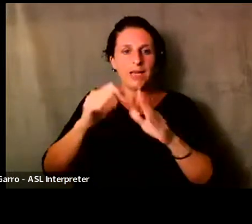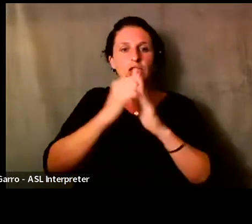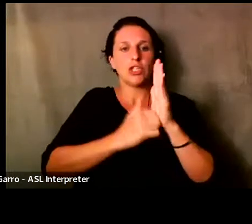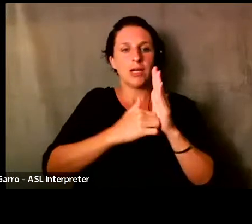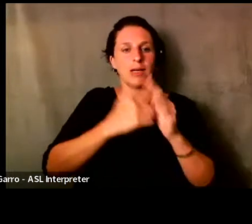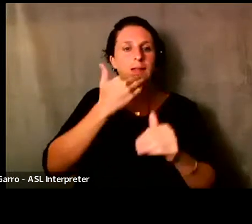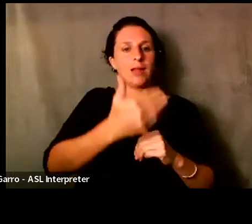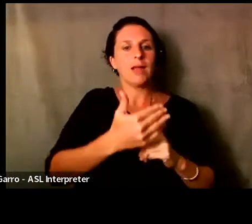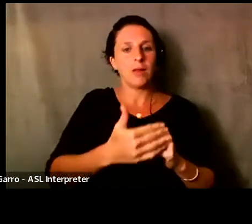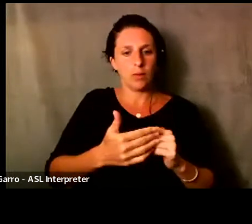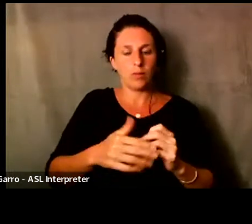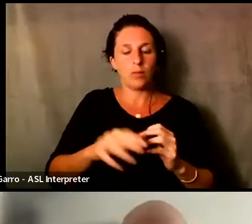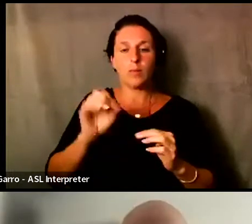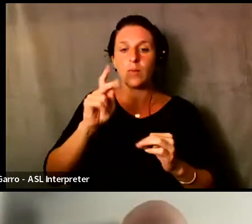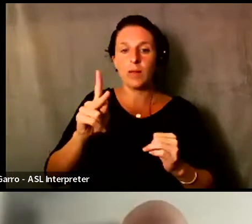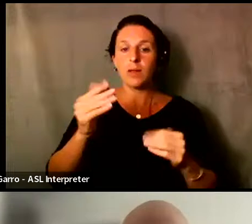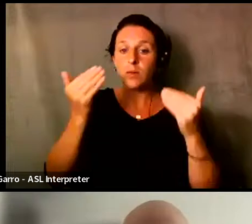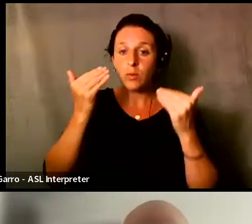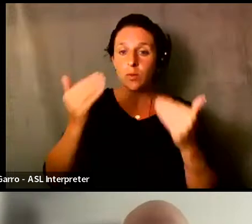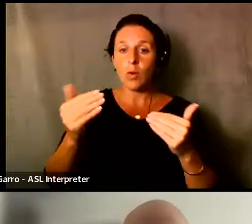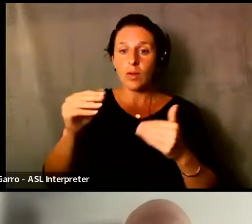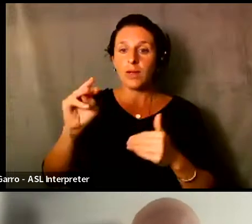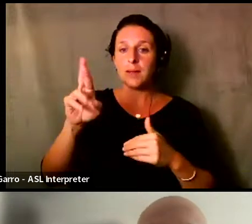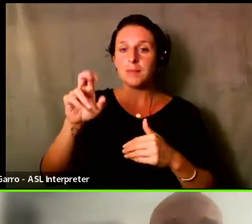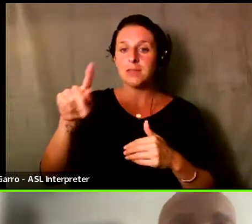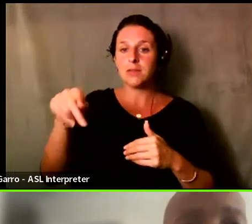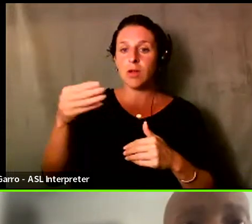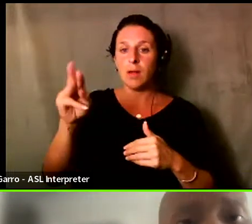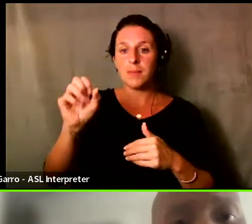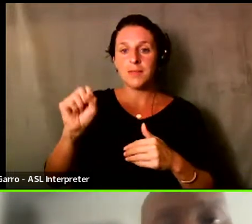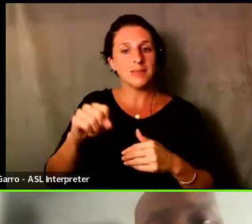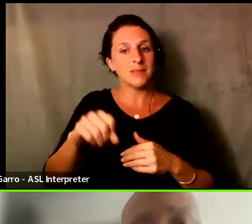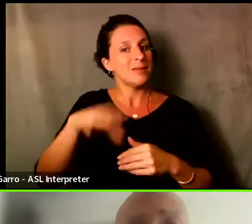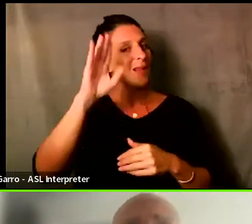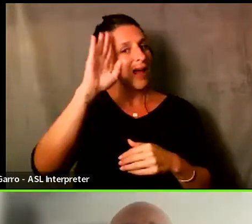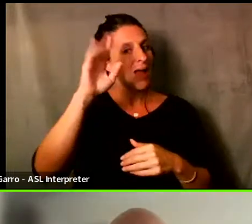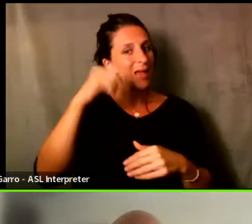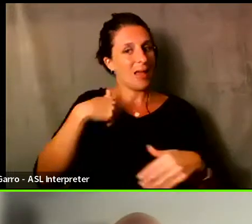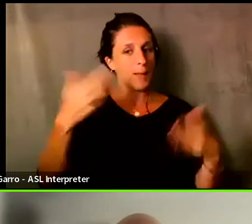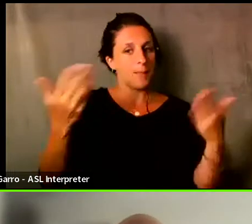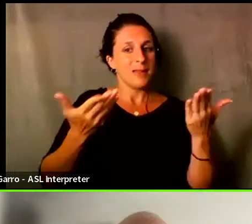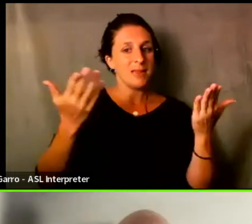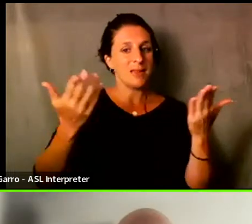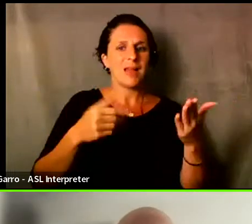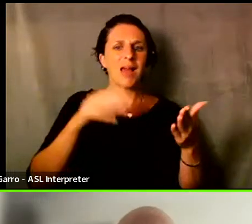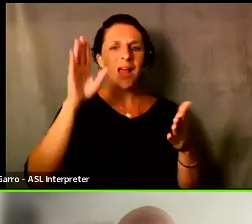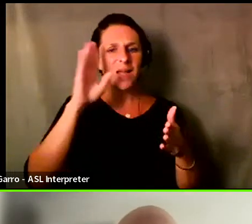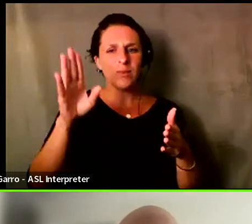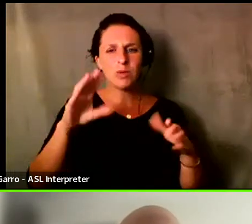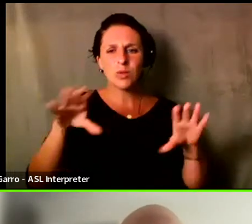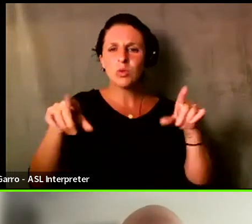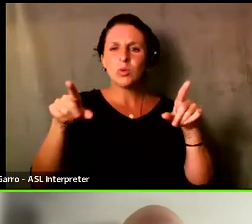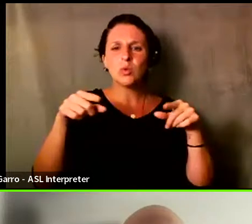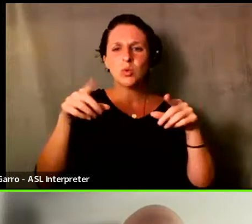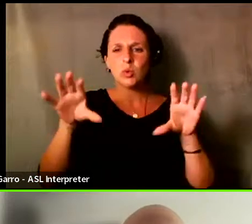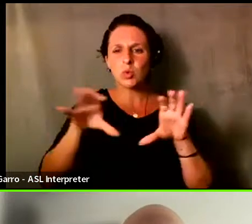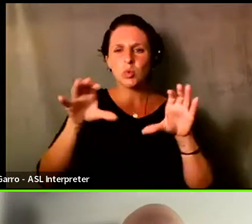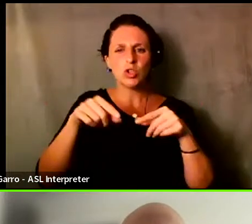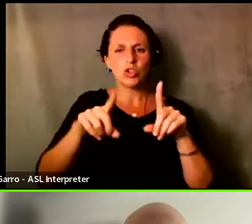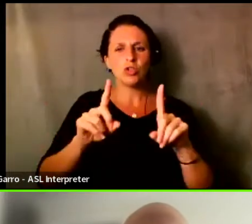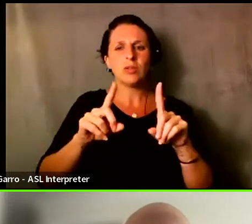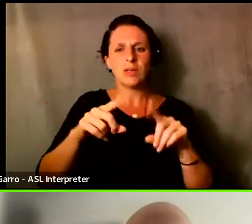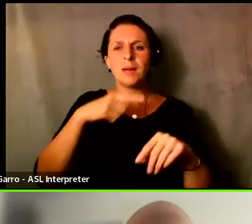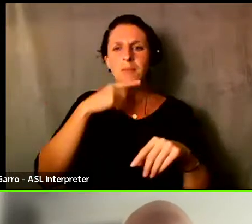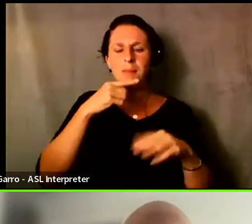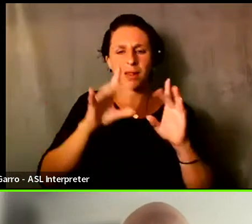you. Okay, go ahead, Ms. Thomas. Hi, I'm here. I'm just gonna do it during public comment because these meetings run long